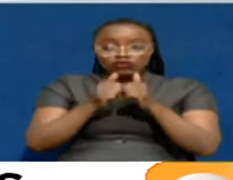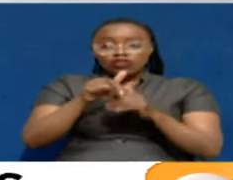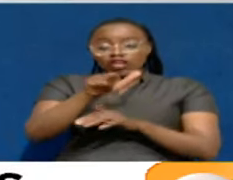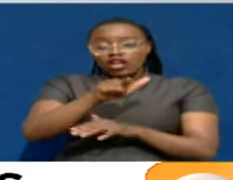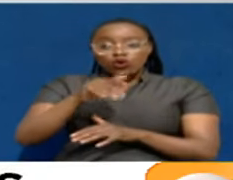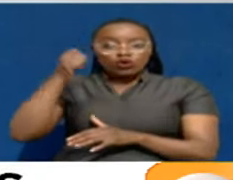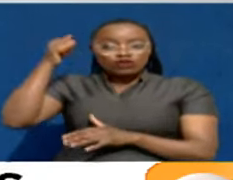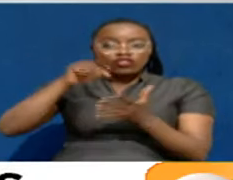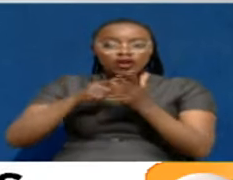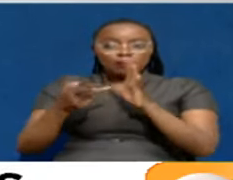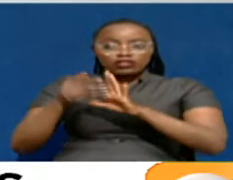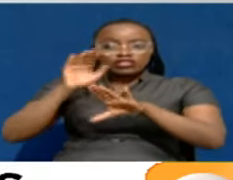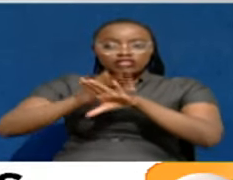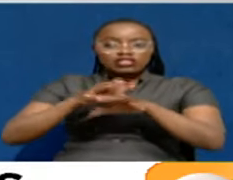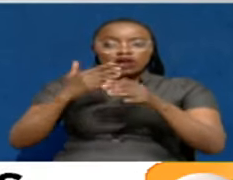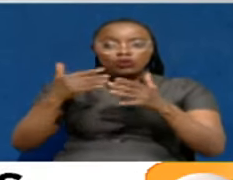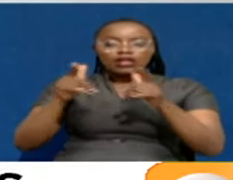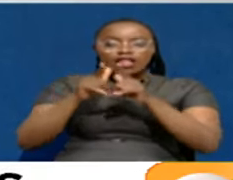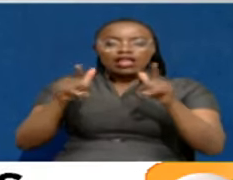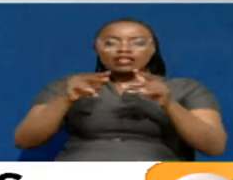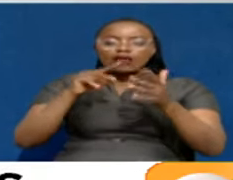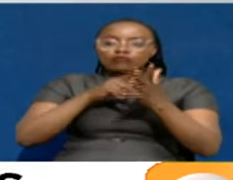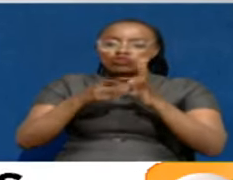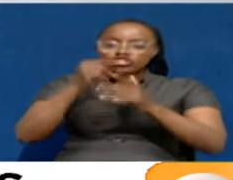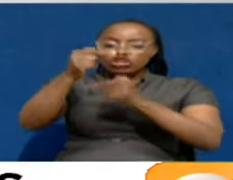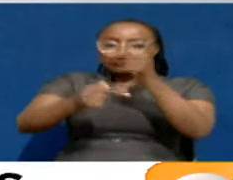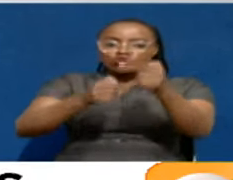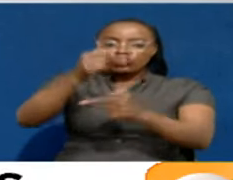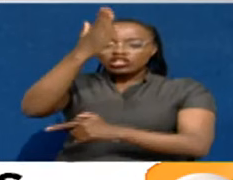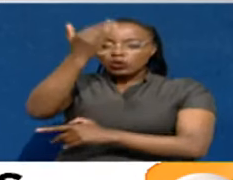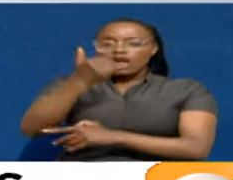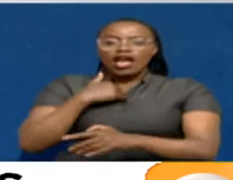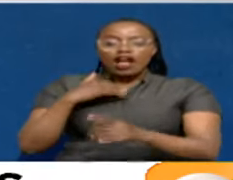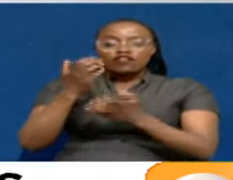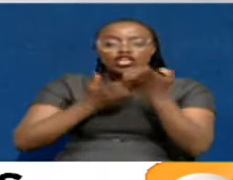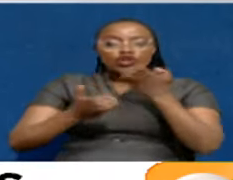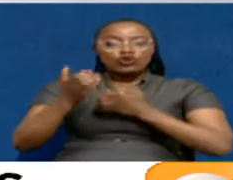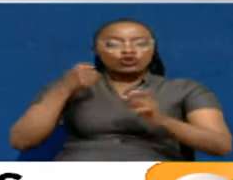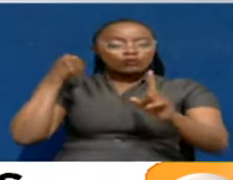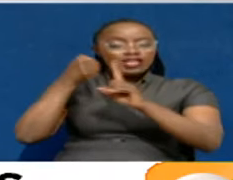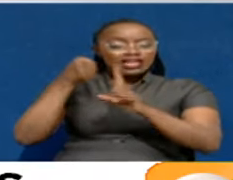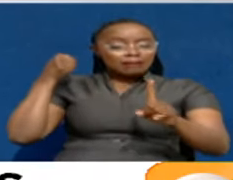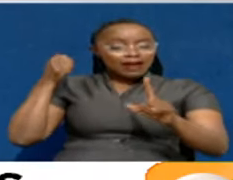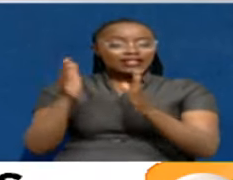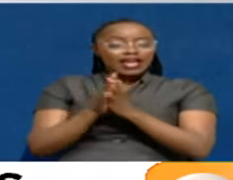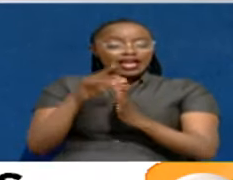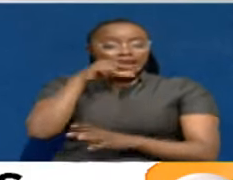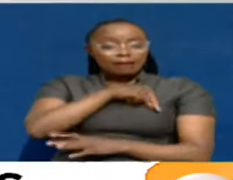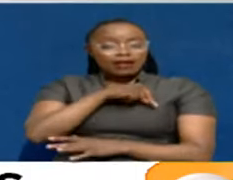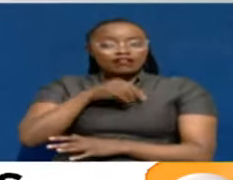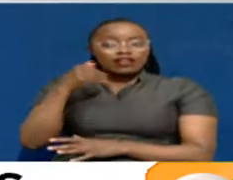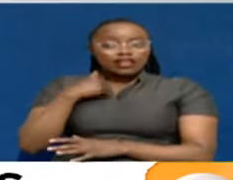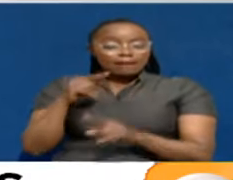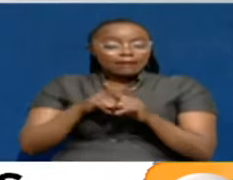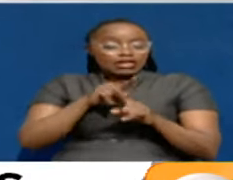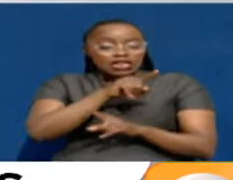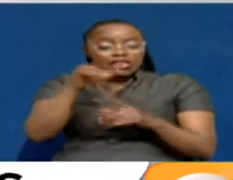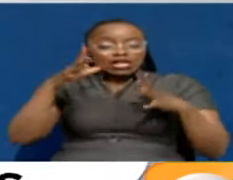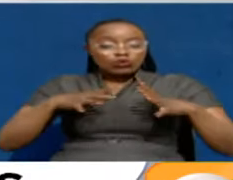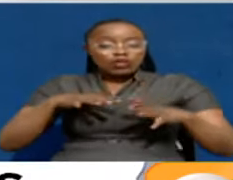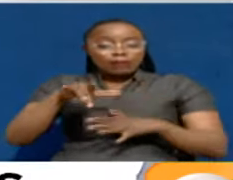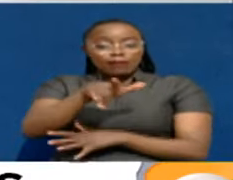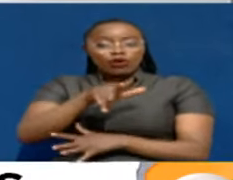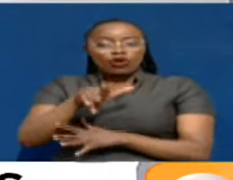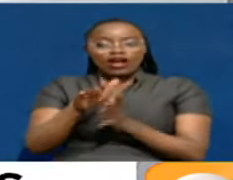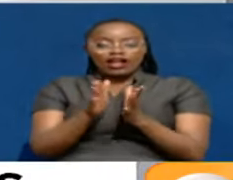locals. And projects are a good thing. Let the projects continue because they have an economic impact and benefit. But those continue to the anyway. People